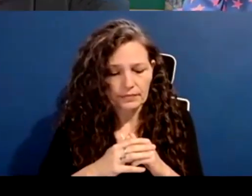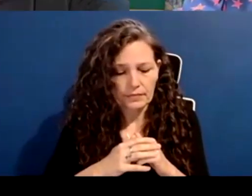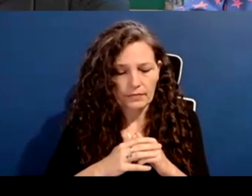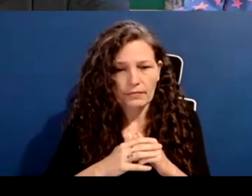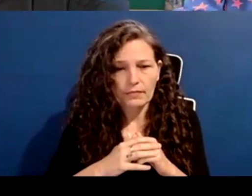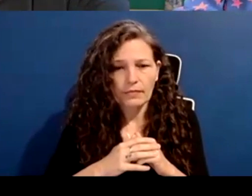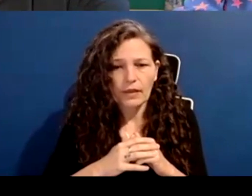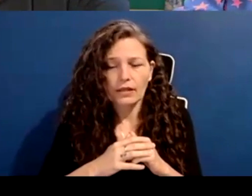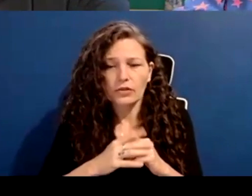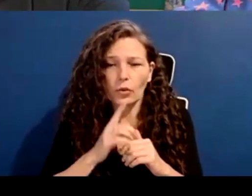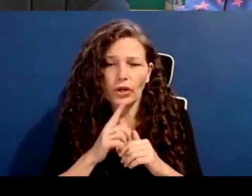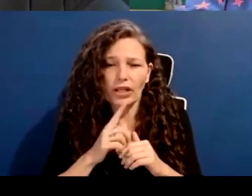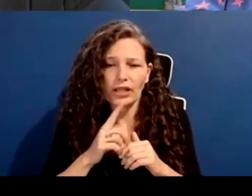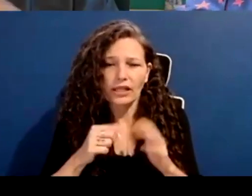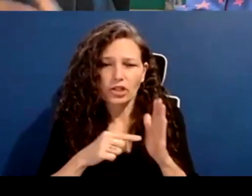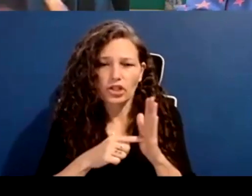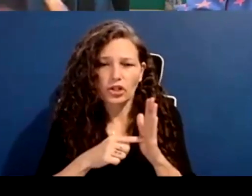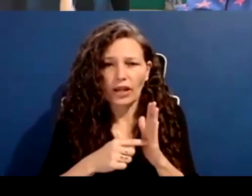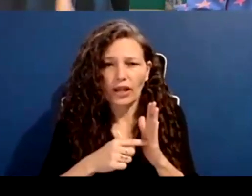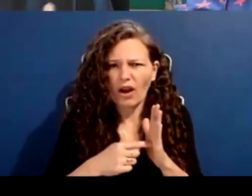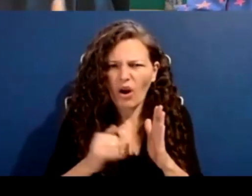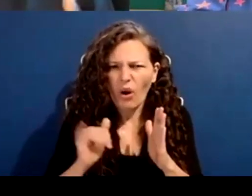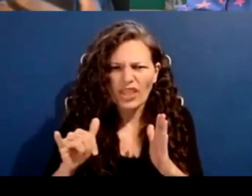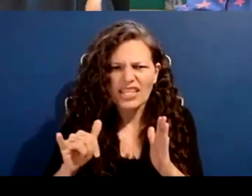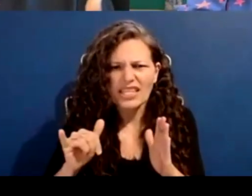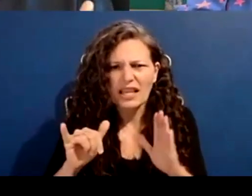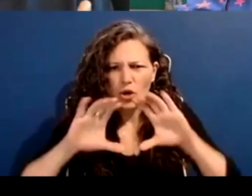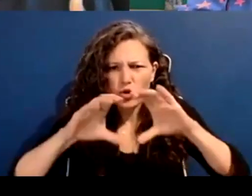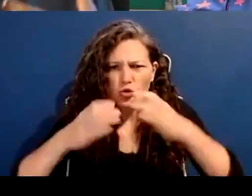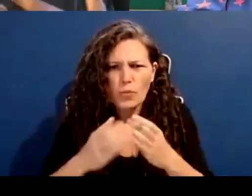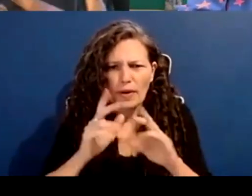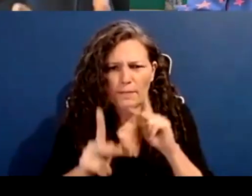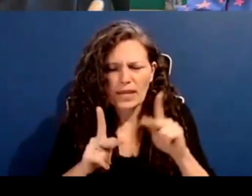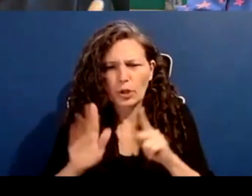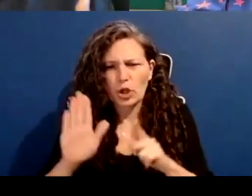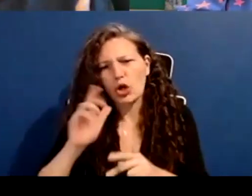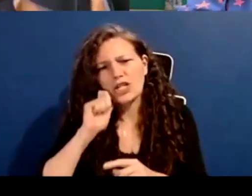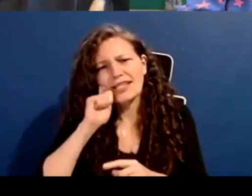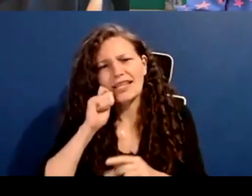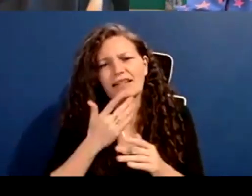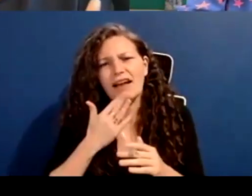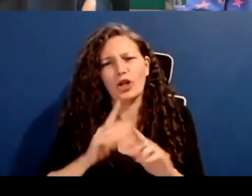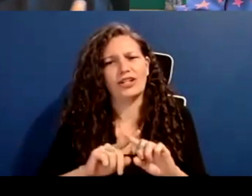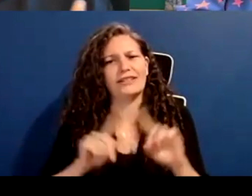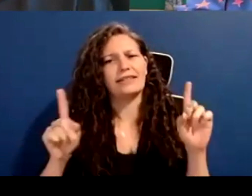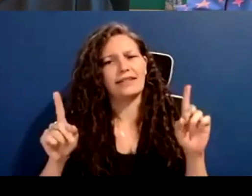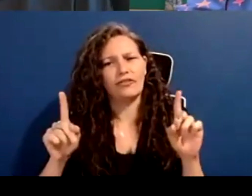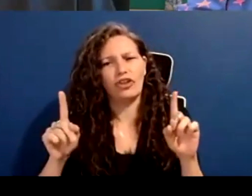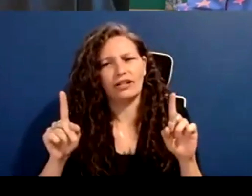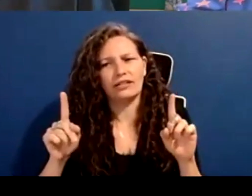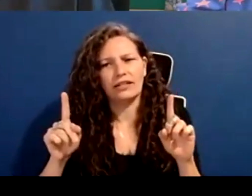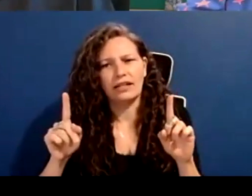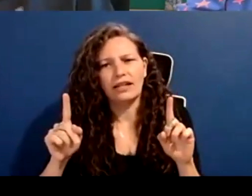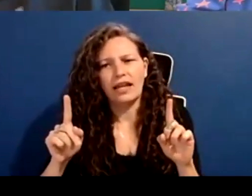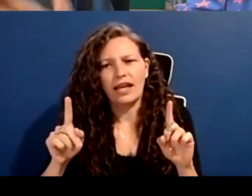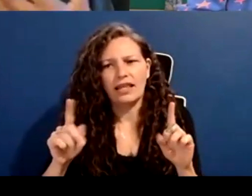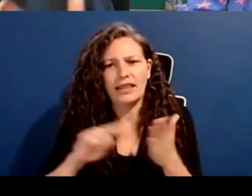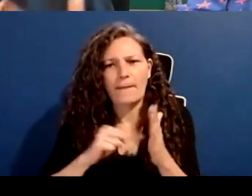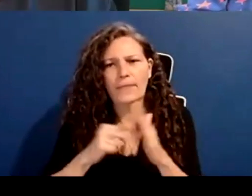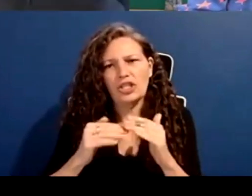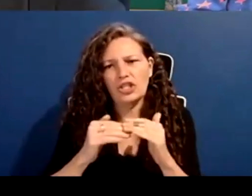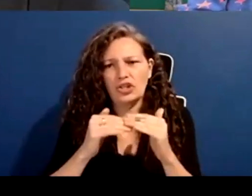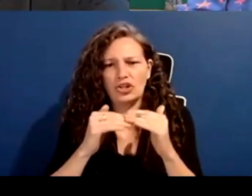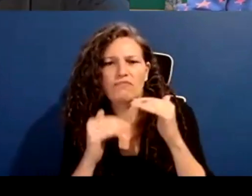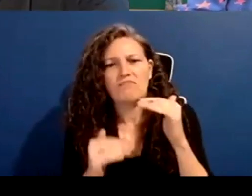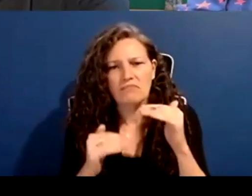skin color is different. It was your skin color is different, and there's a deficiency that inherently comes along with that skin color. And the use